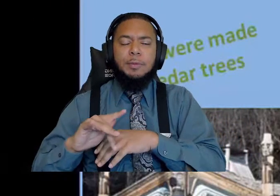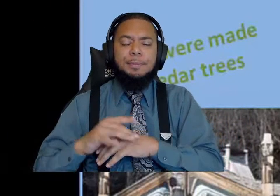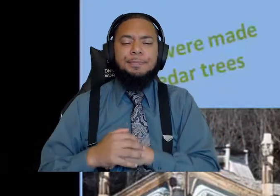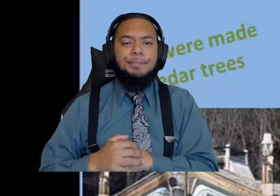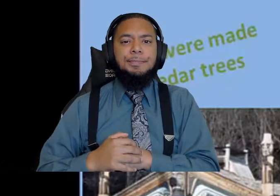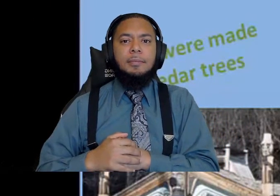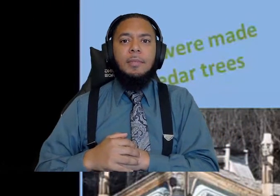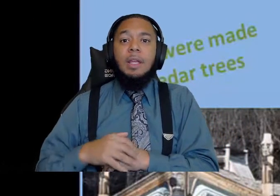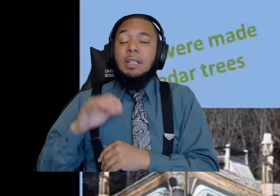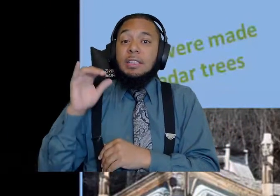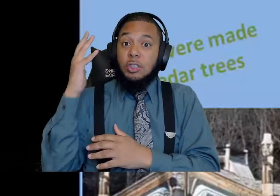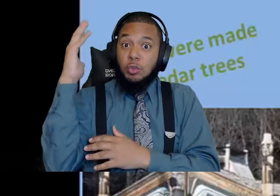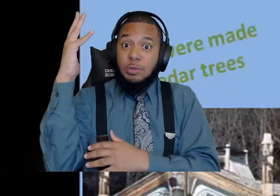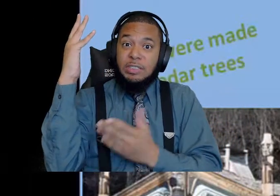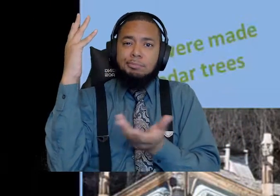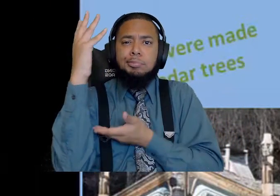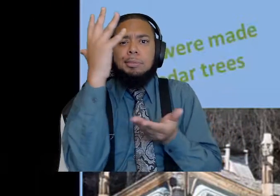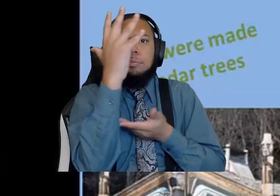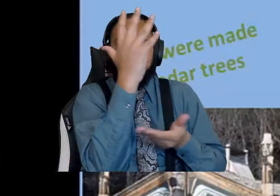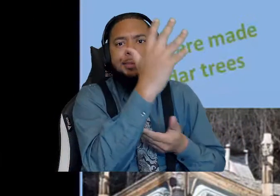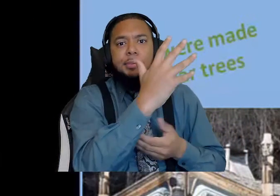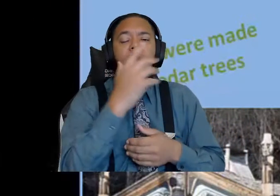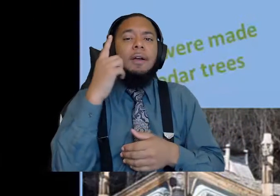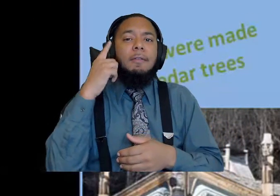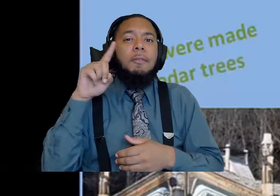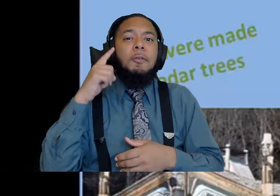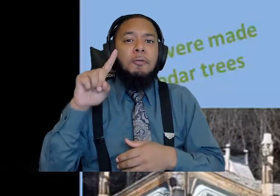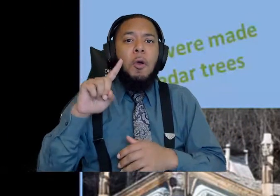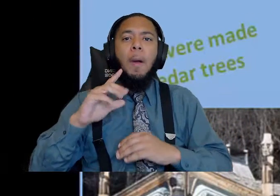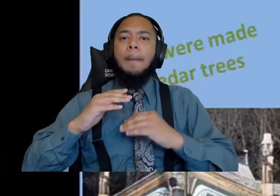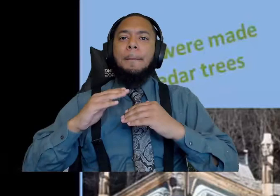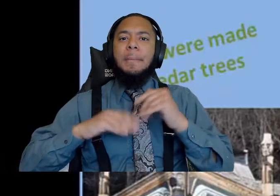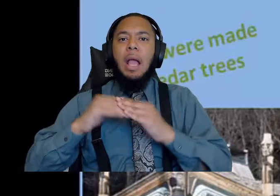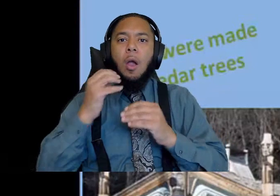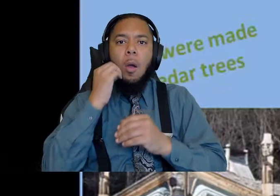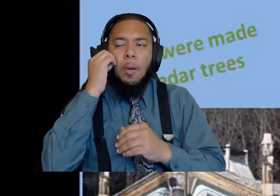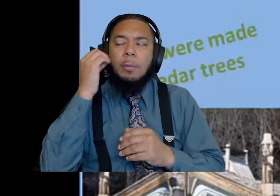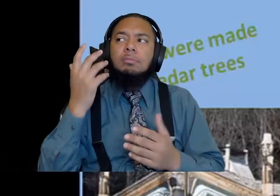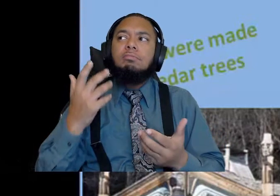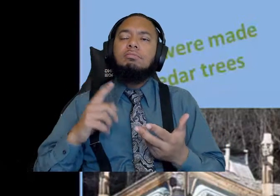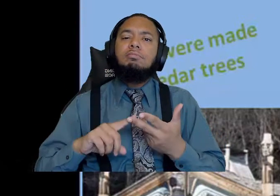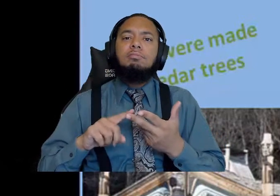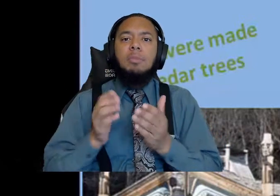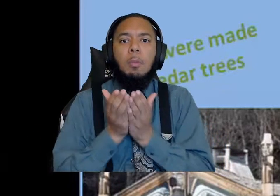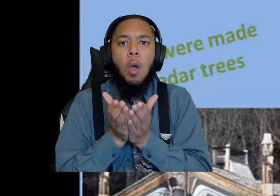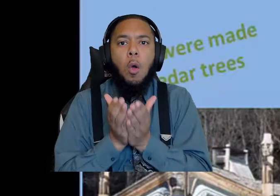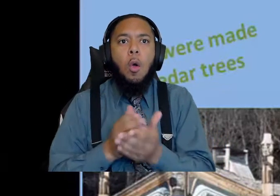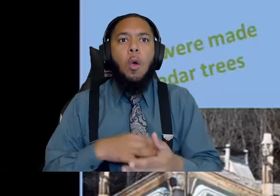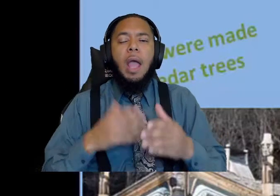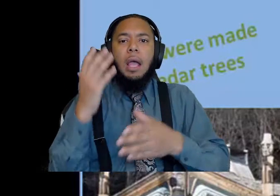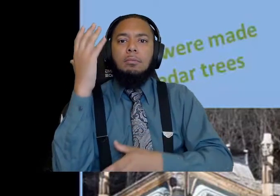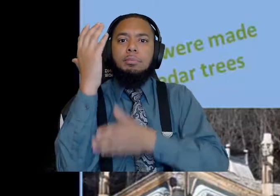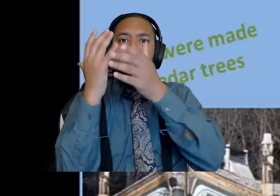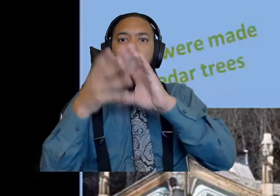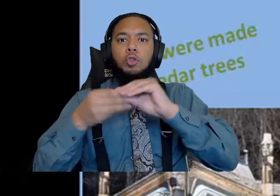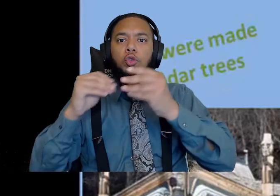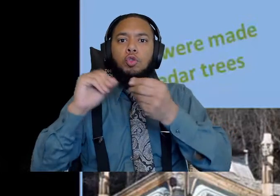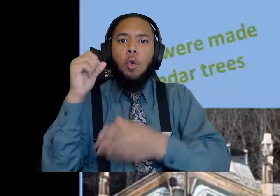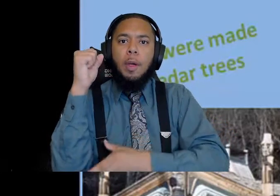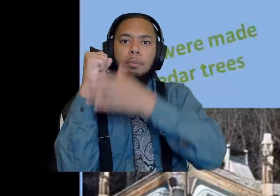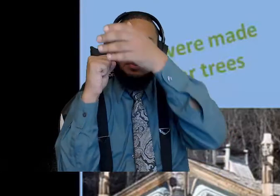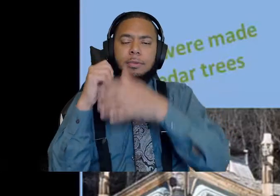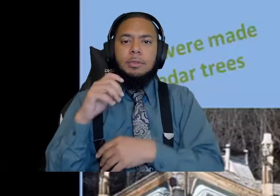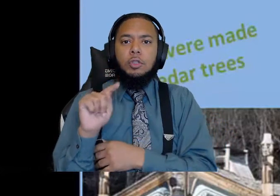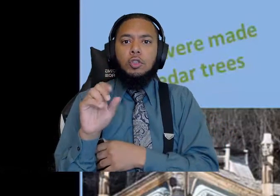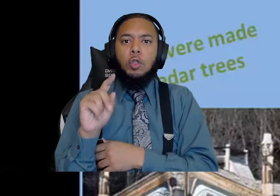The Kwakiutl use these trees, they use these natural resources to build their homes, canoes, and totem poles. Their totem poles